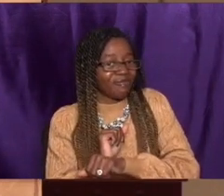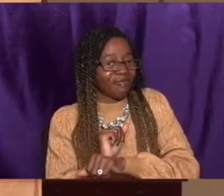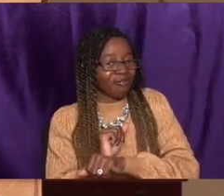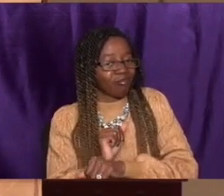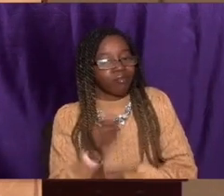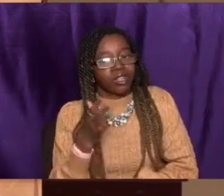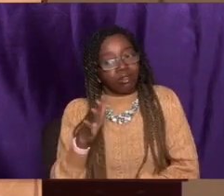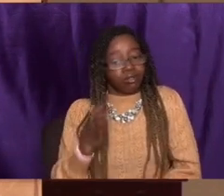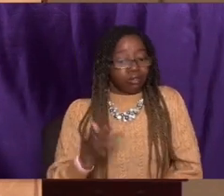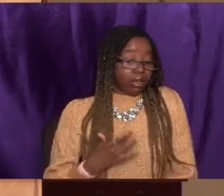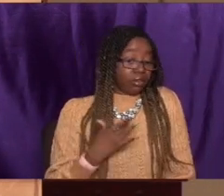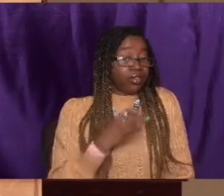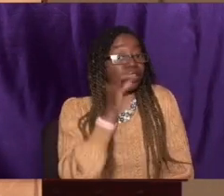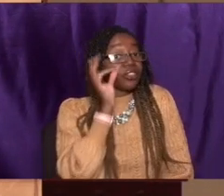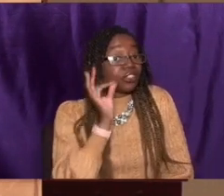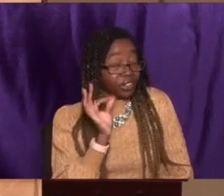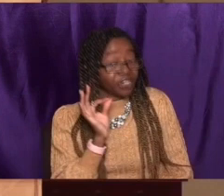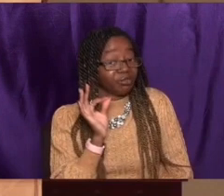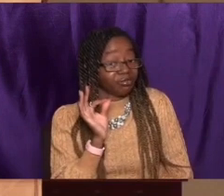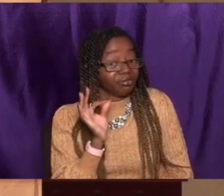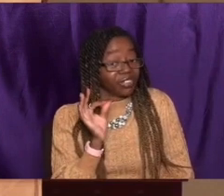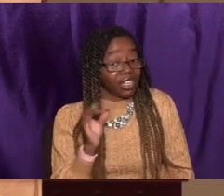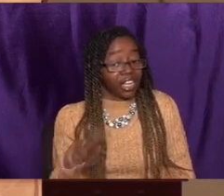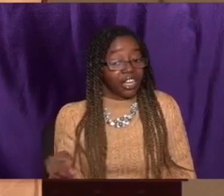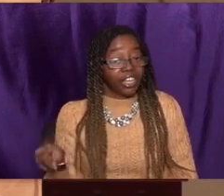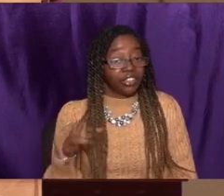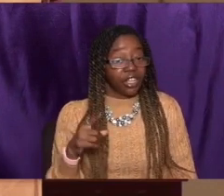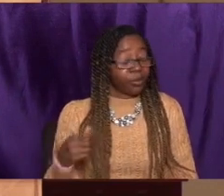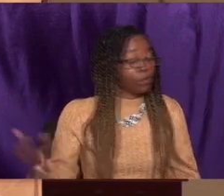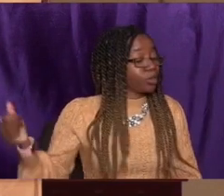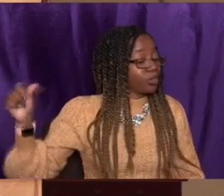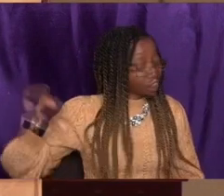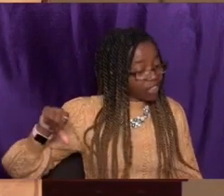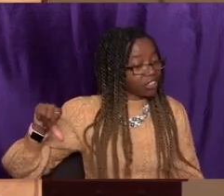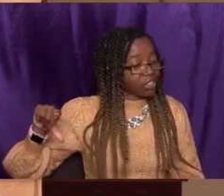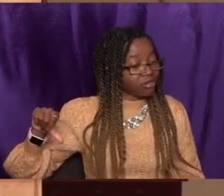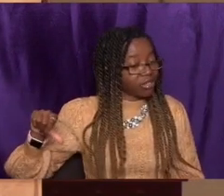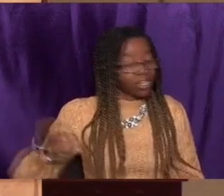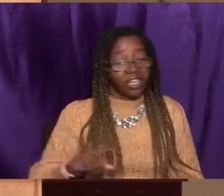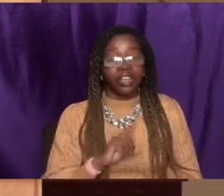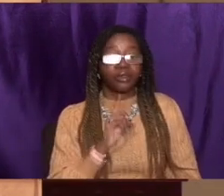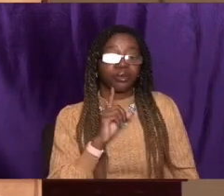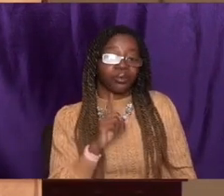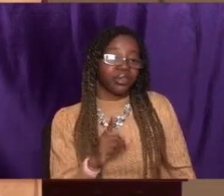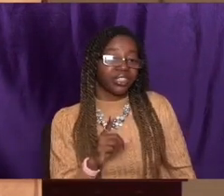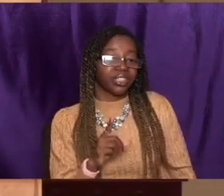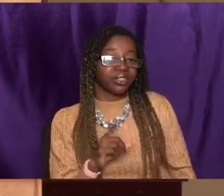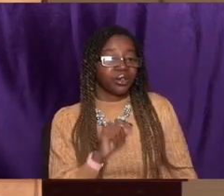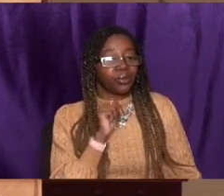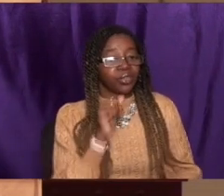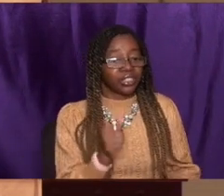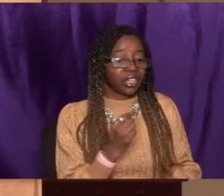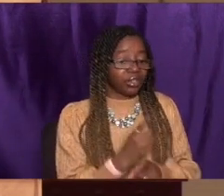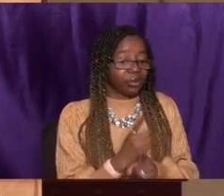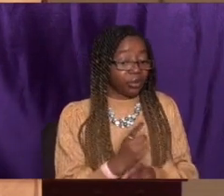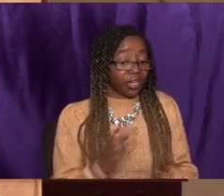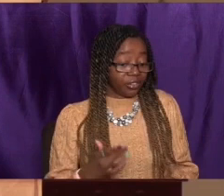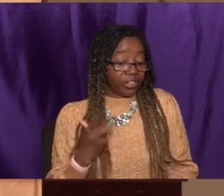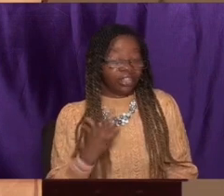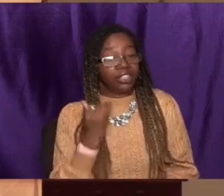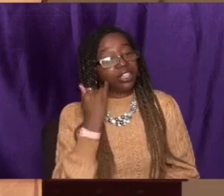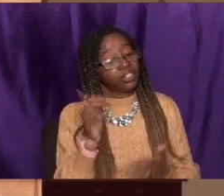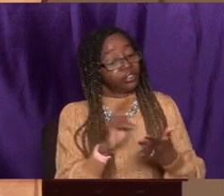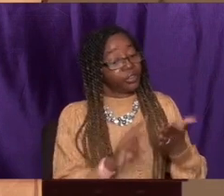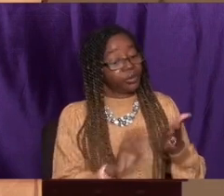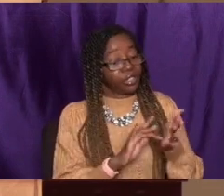He kind of had a feeling, Felder, that was they were gonna reject him. And it really wasn't an invalid feeling. Because if you read